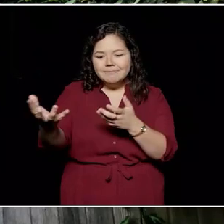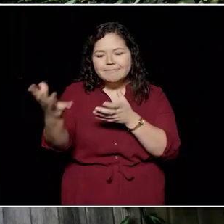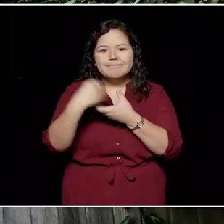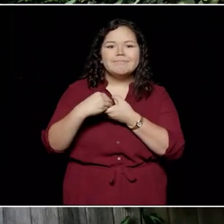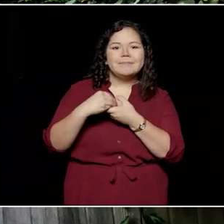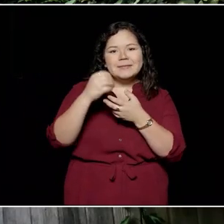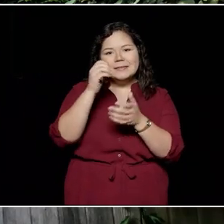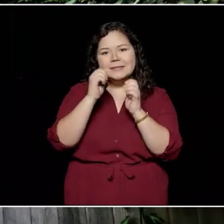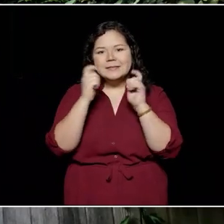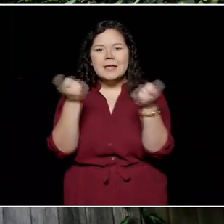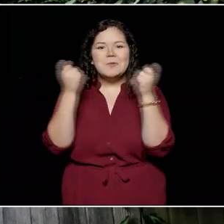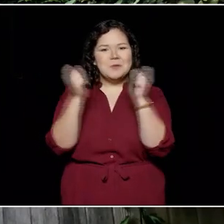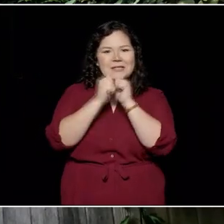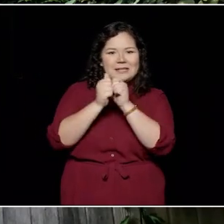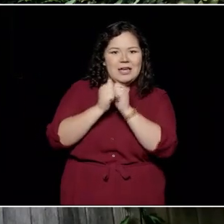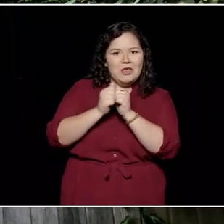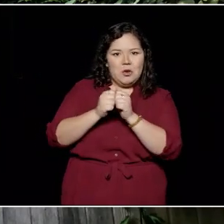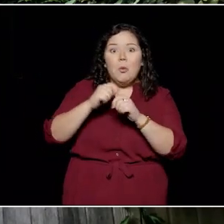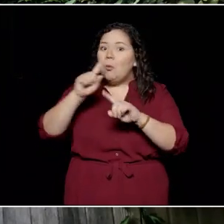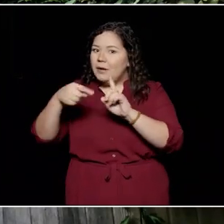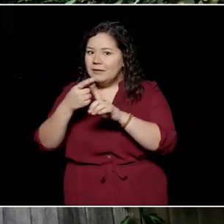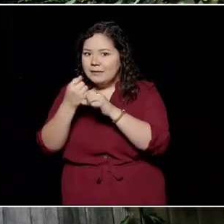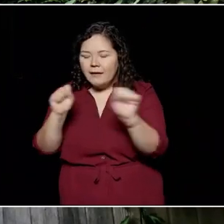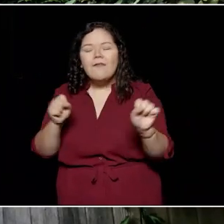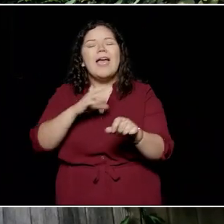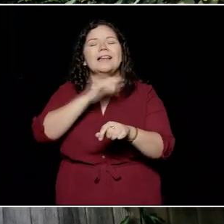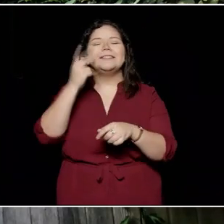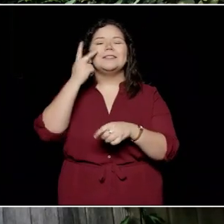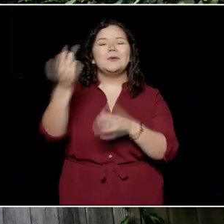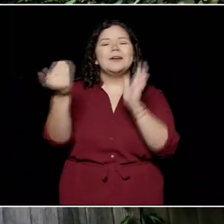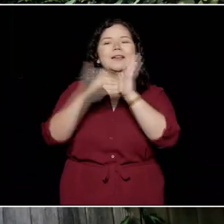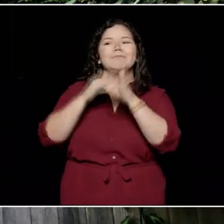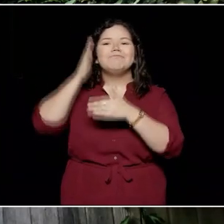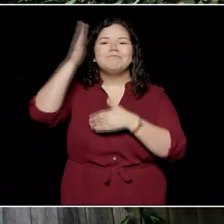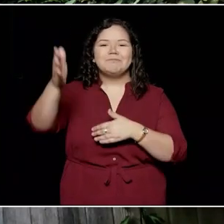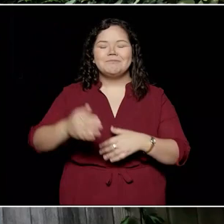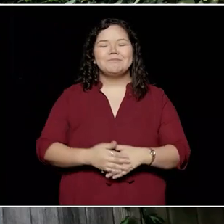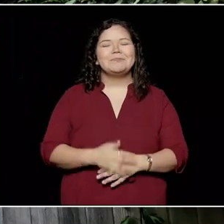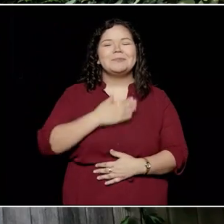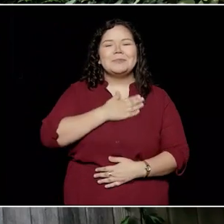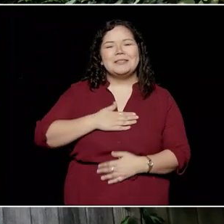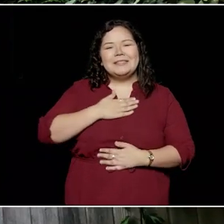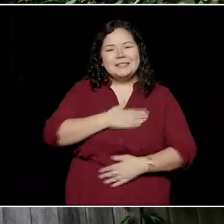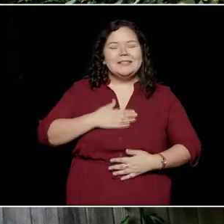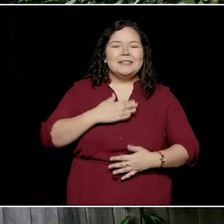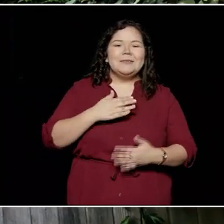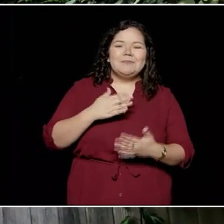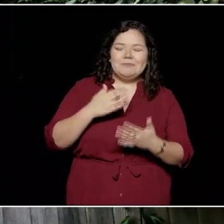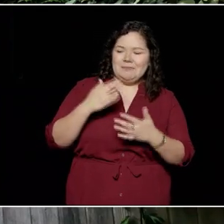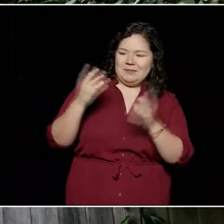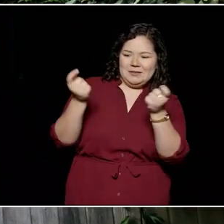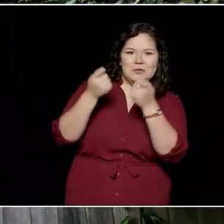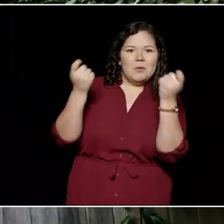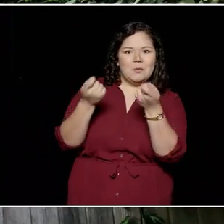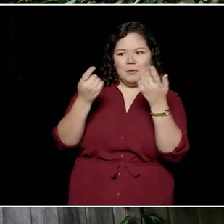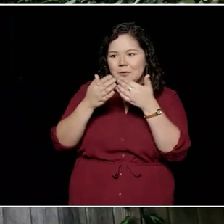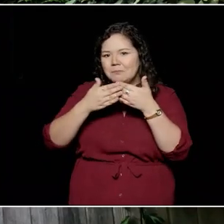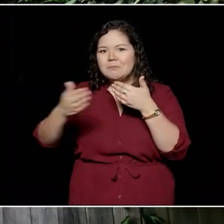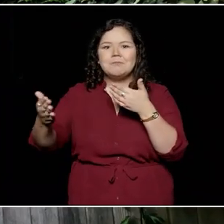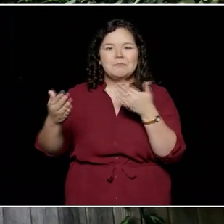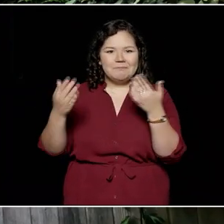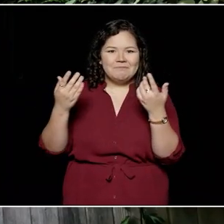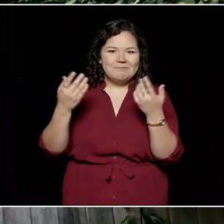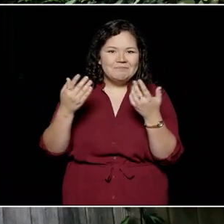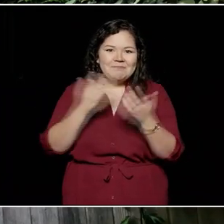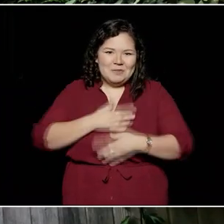person whenever the restrictions are lifted and seeing you again in the future. Please enjoy